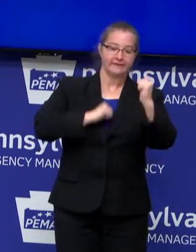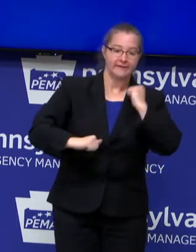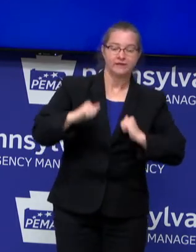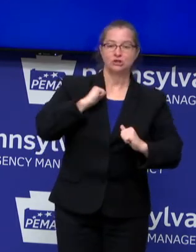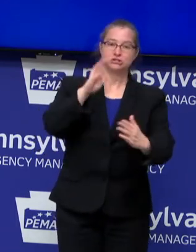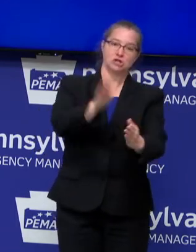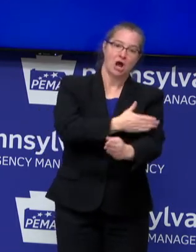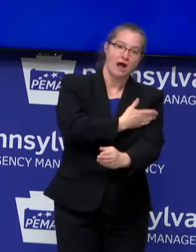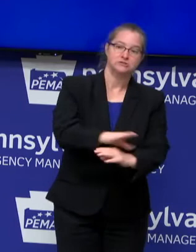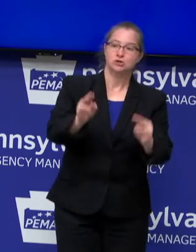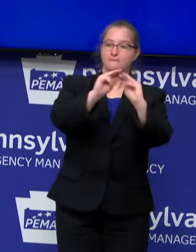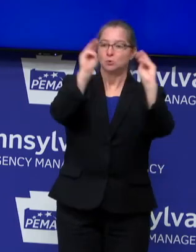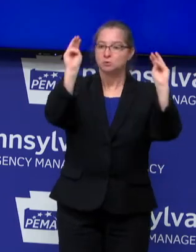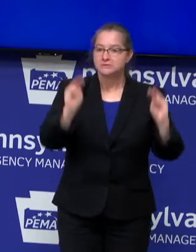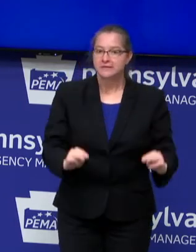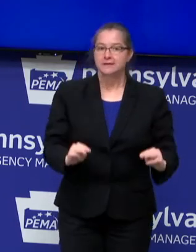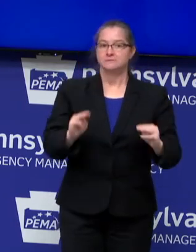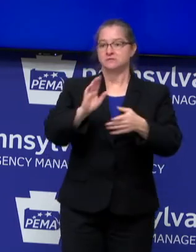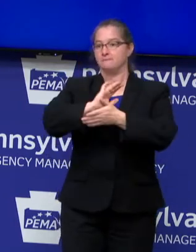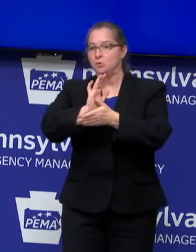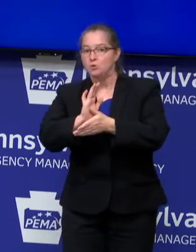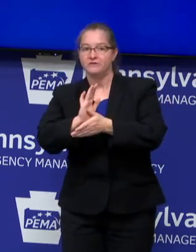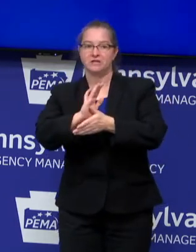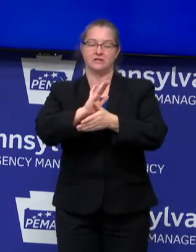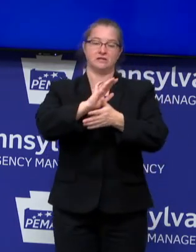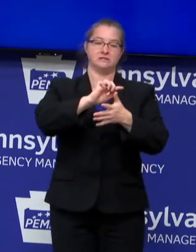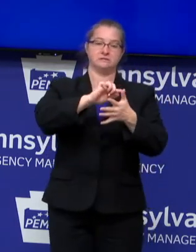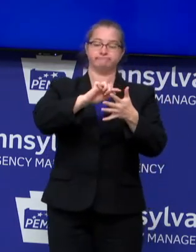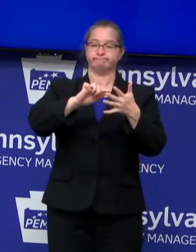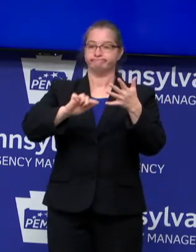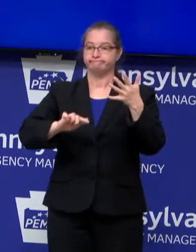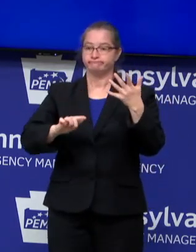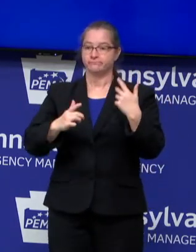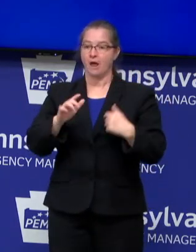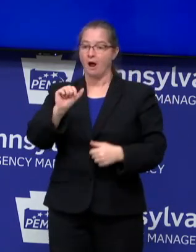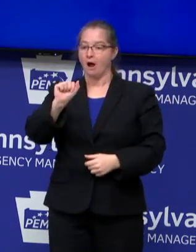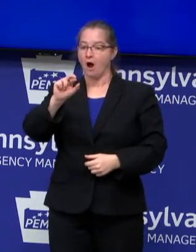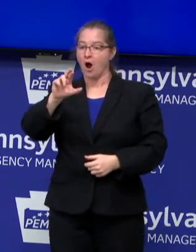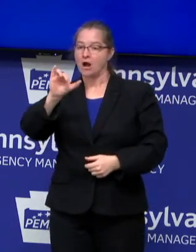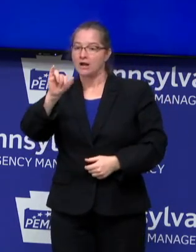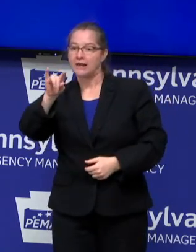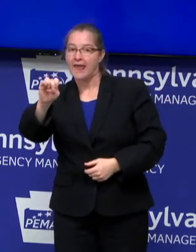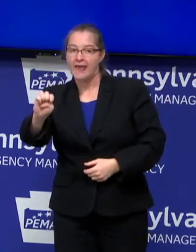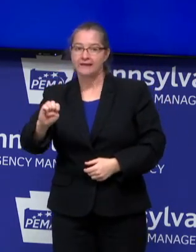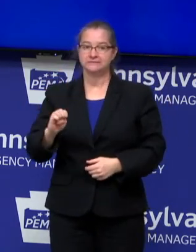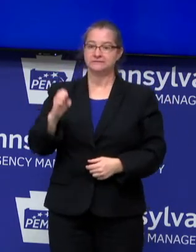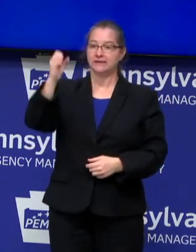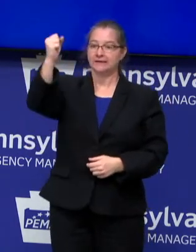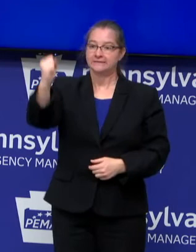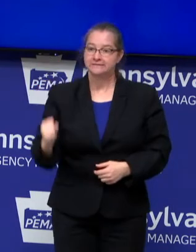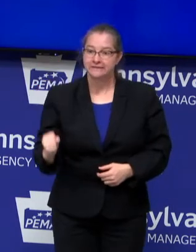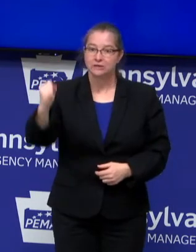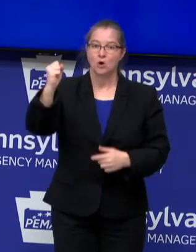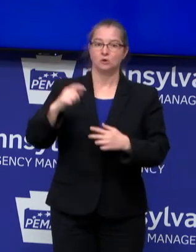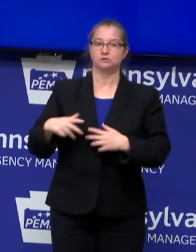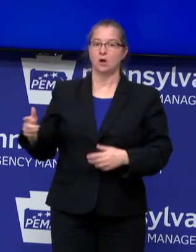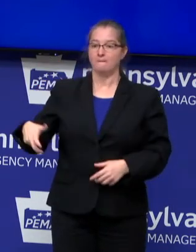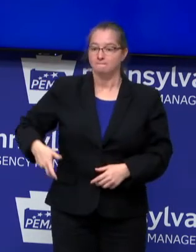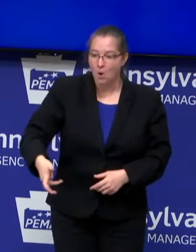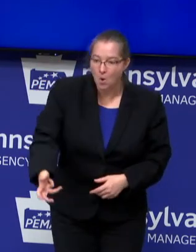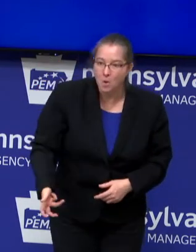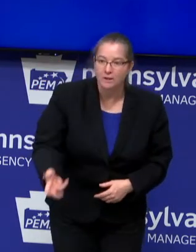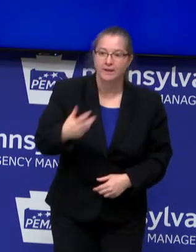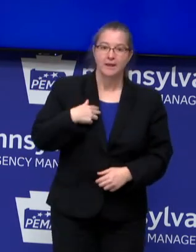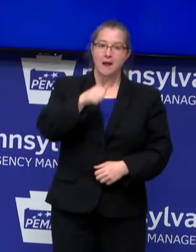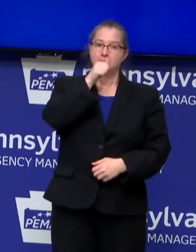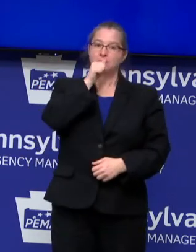museums, movies, the arcades, casinos, bowling alleys, private clubs, and